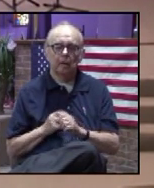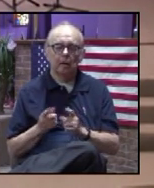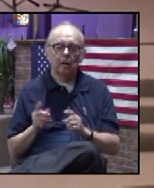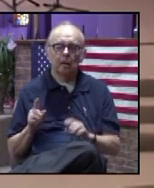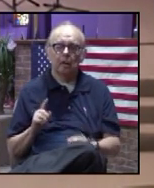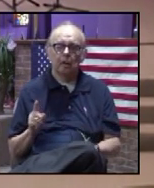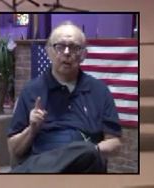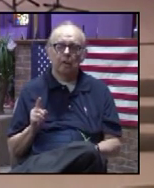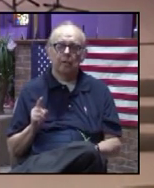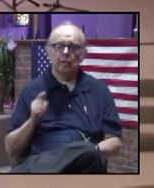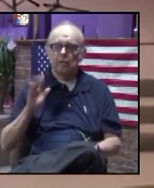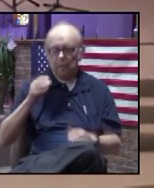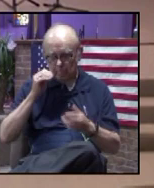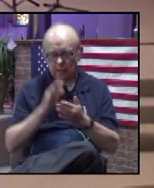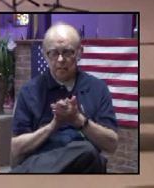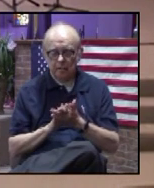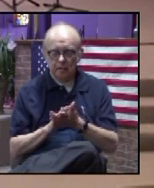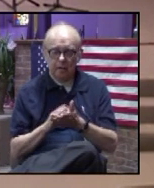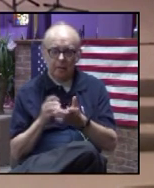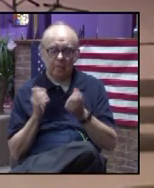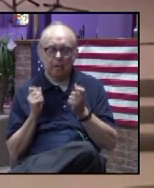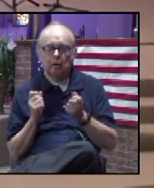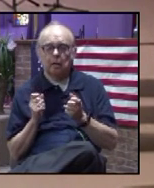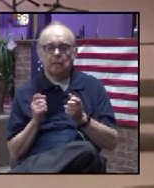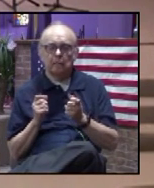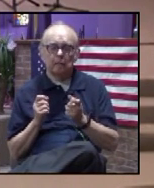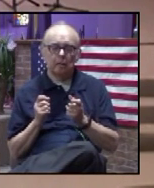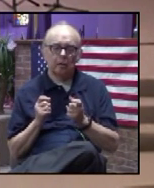where your belief, all of a sudden,